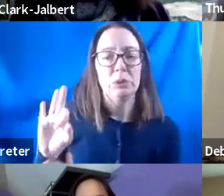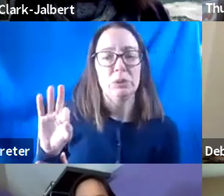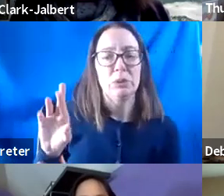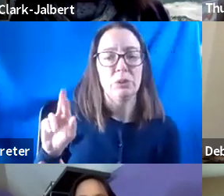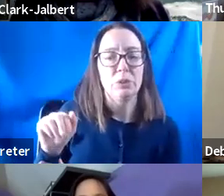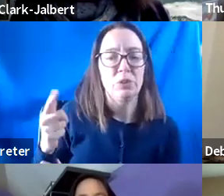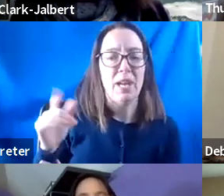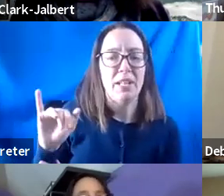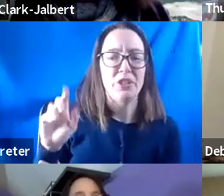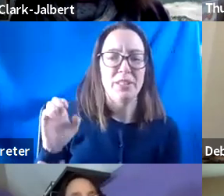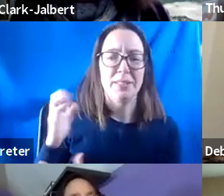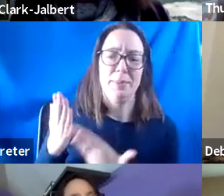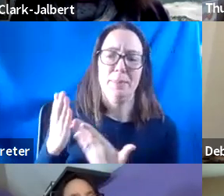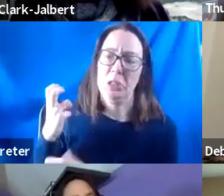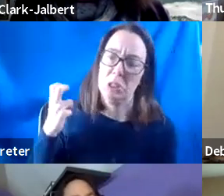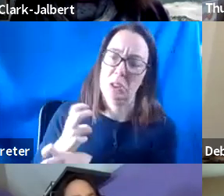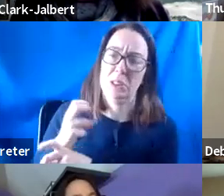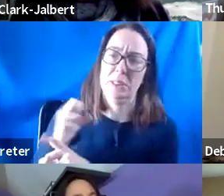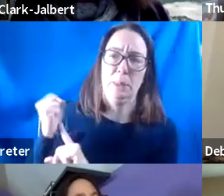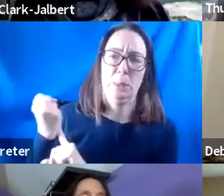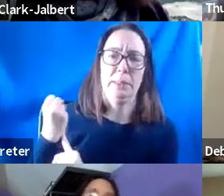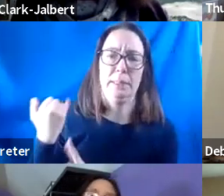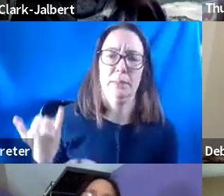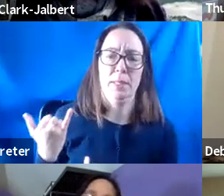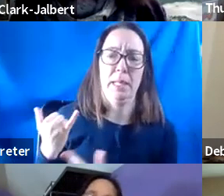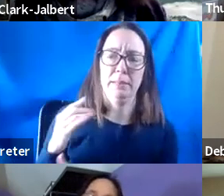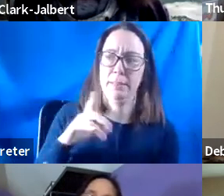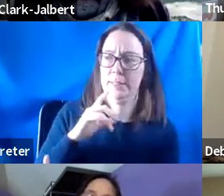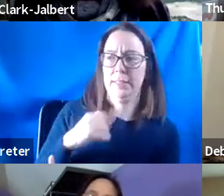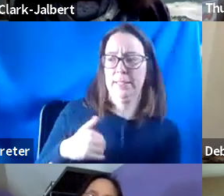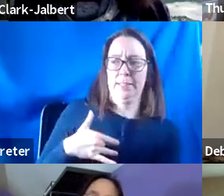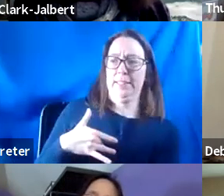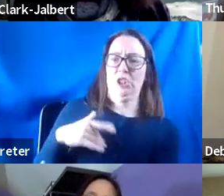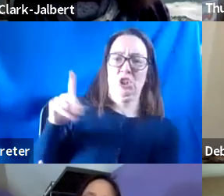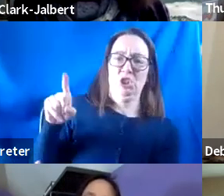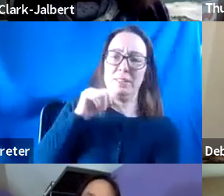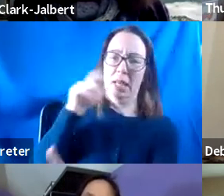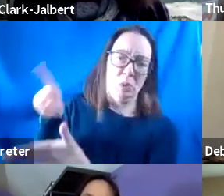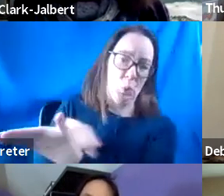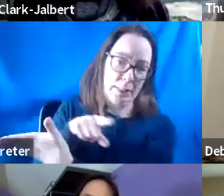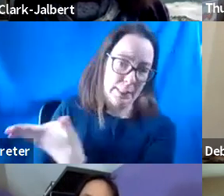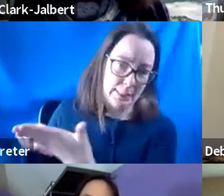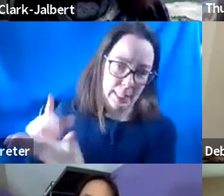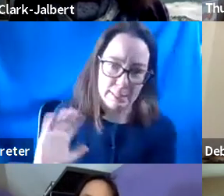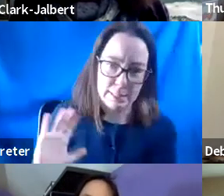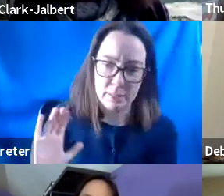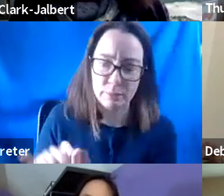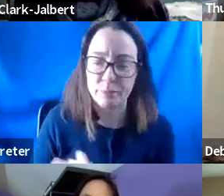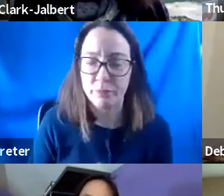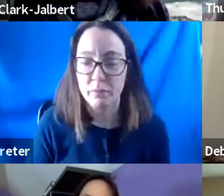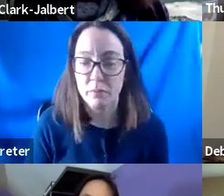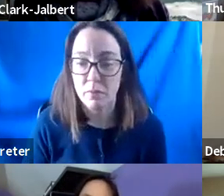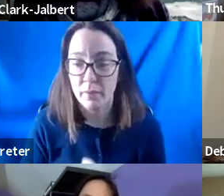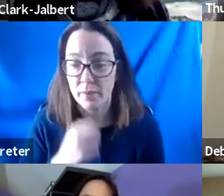of hardships right now. So maybe this isn't the time to start criticizing them about certain aspects of their behavior. Maybe they're doing a lot of